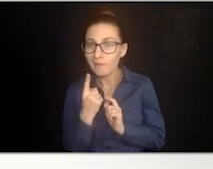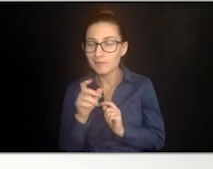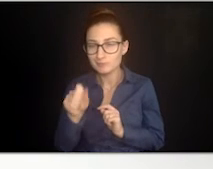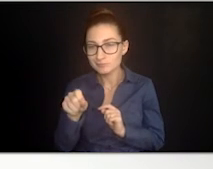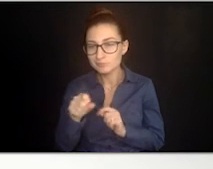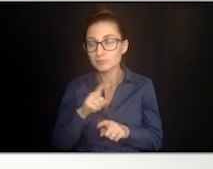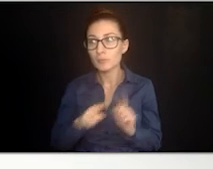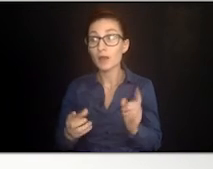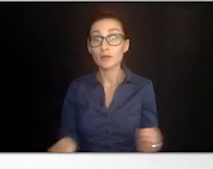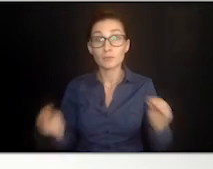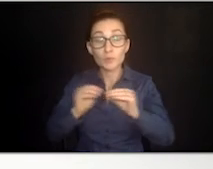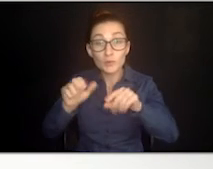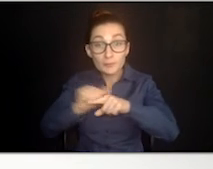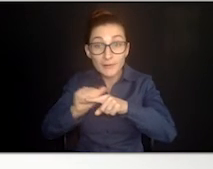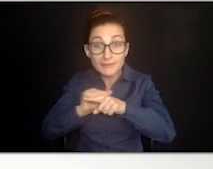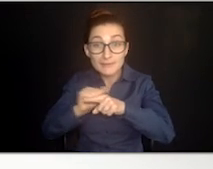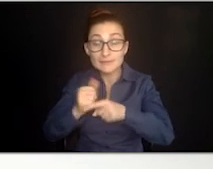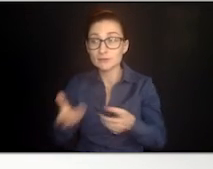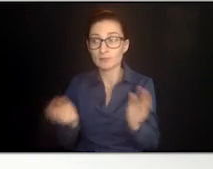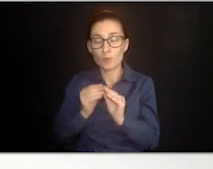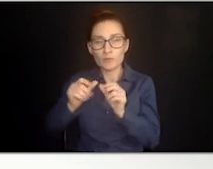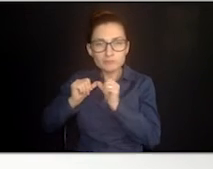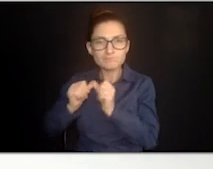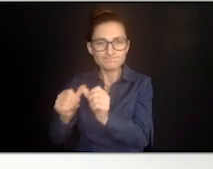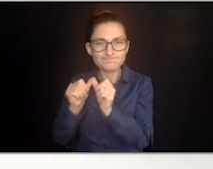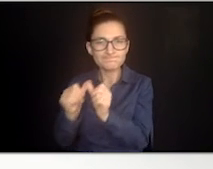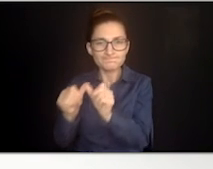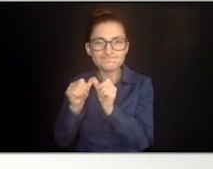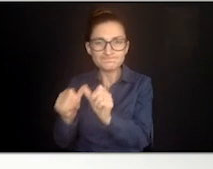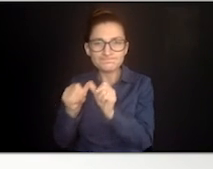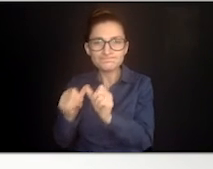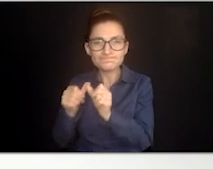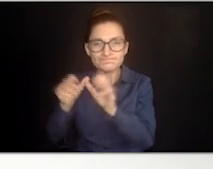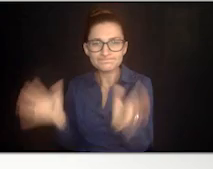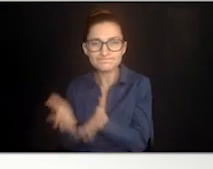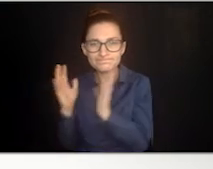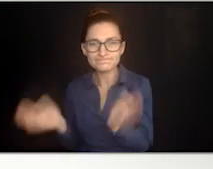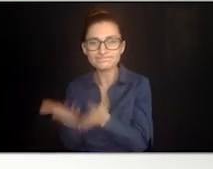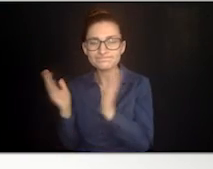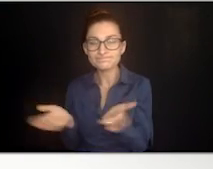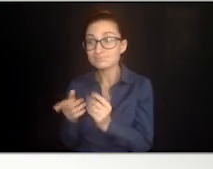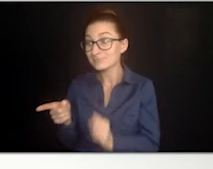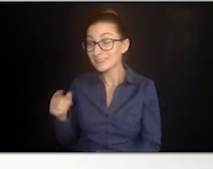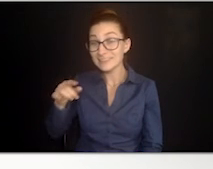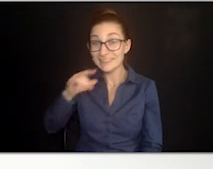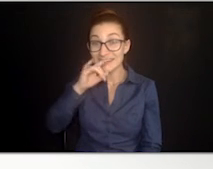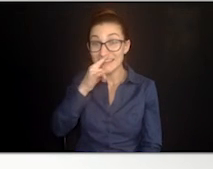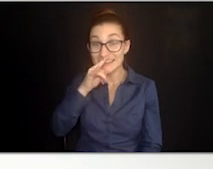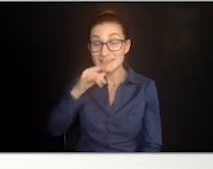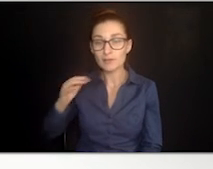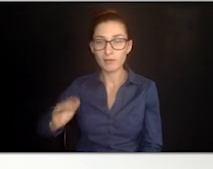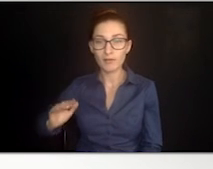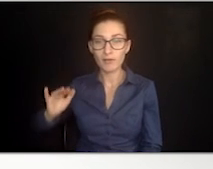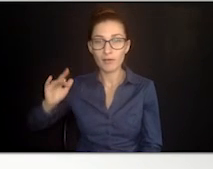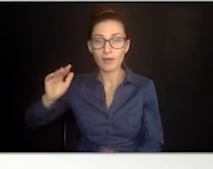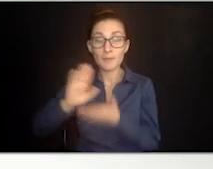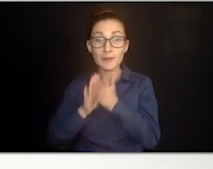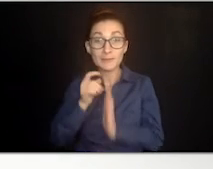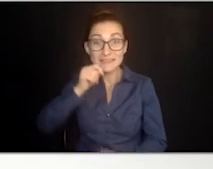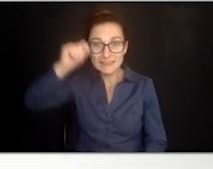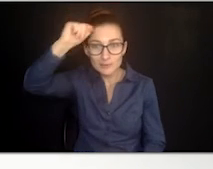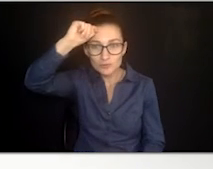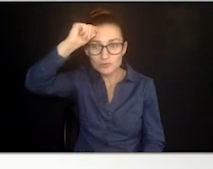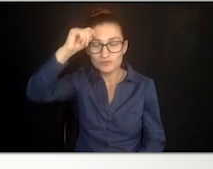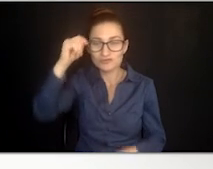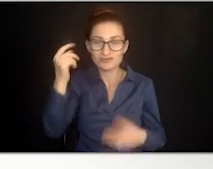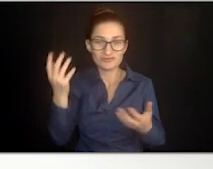can get, the more consistent you are. Kids turn into teenagers, and a lot of times they don't like to be different.